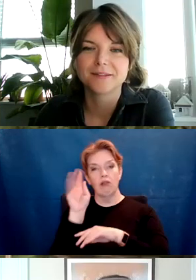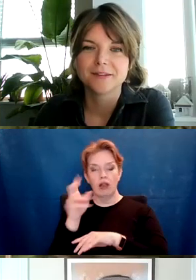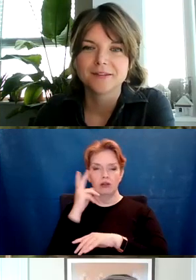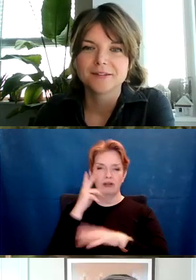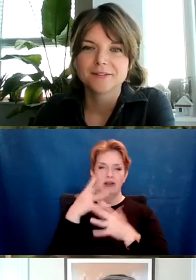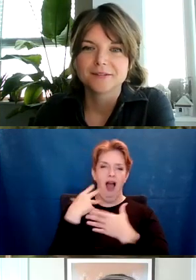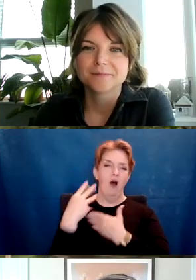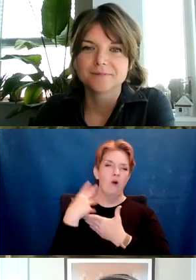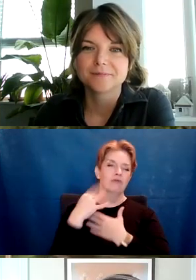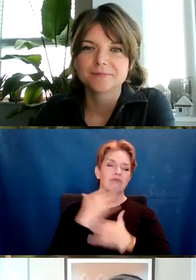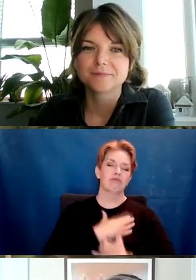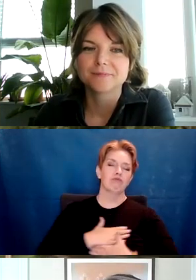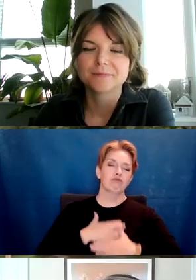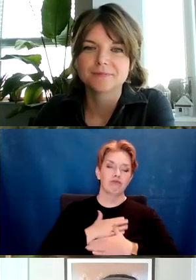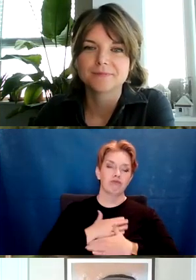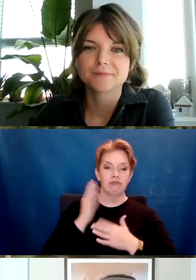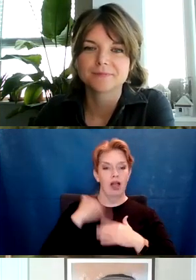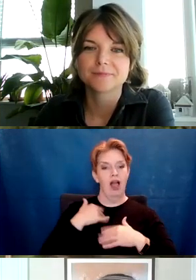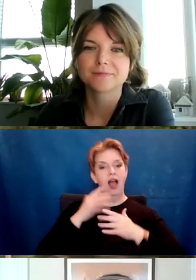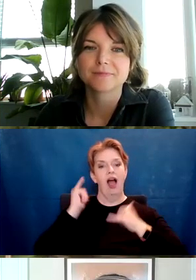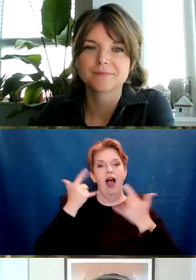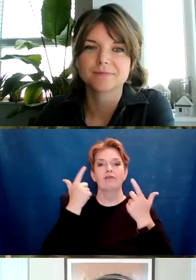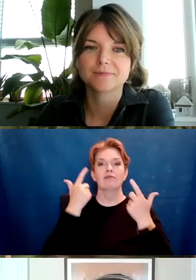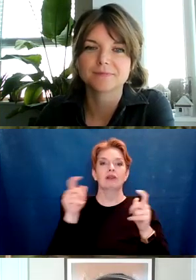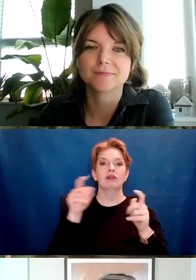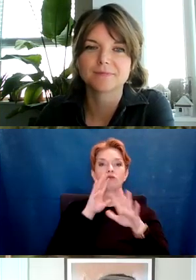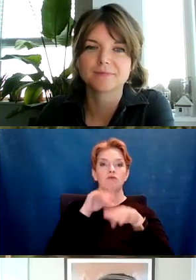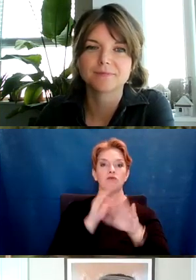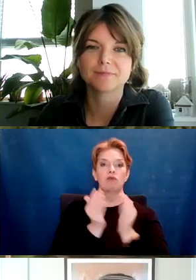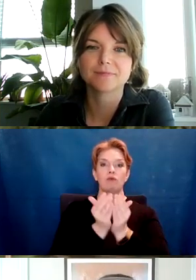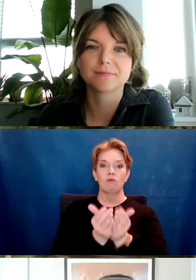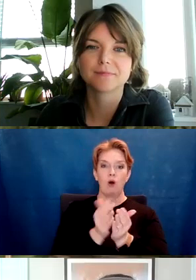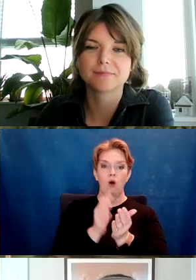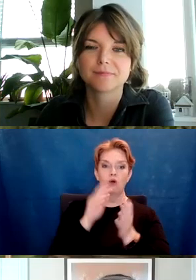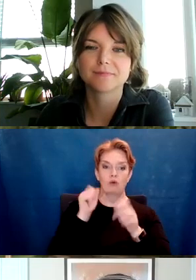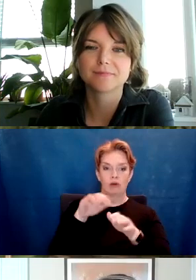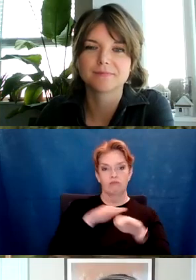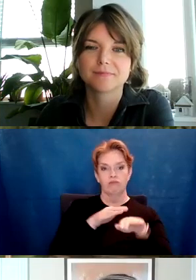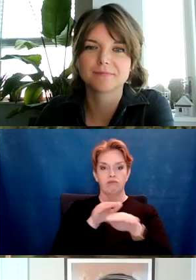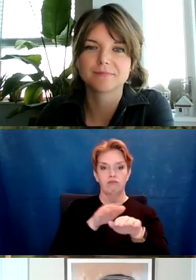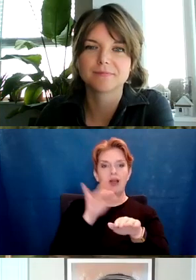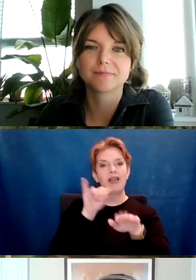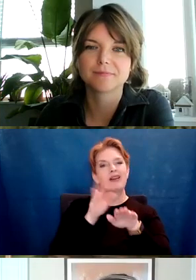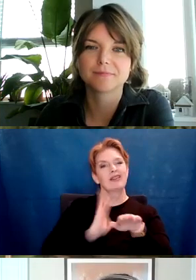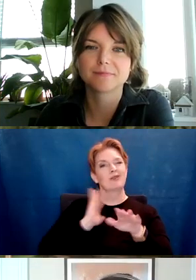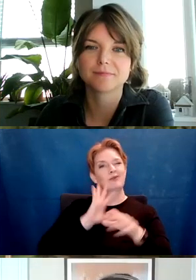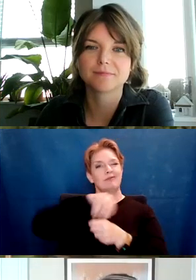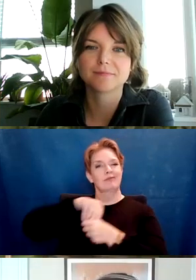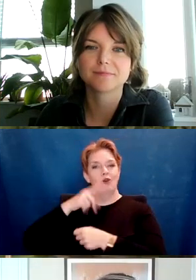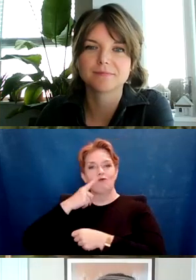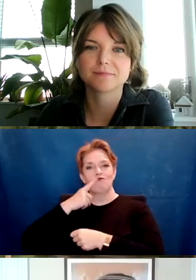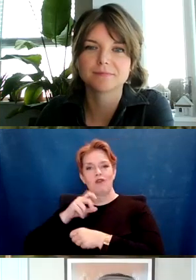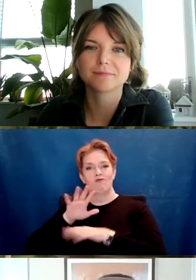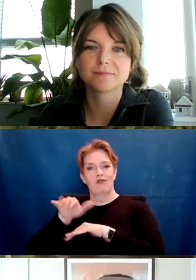take a riverboat ride on this meandering water body, which was once part of the Greater Red River, or visit the expansive grounds of